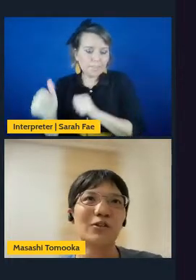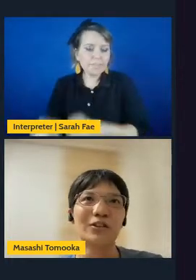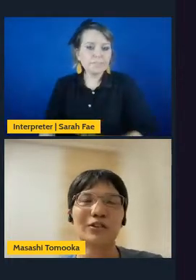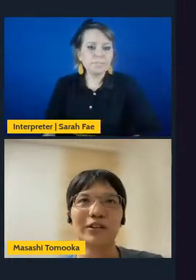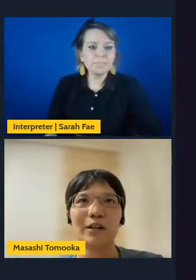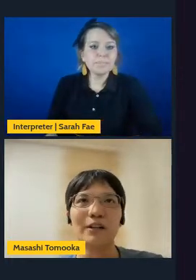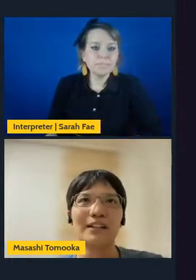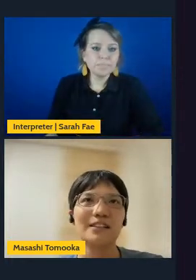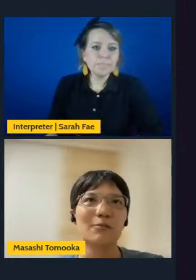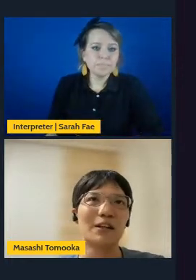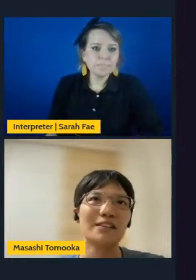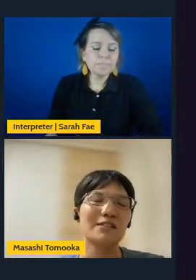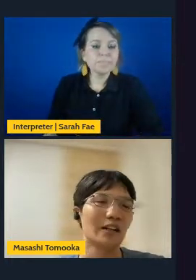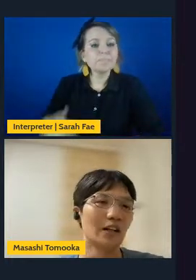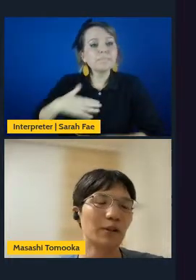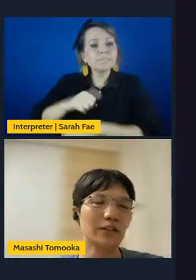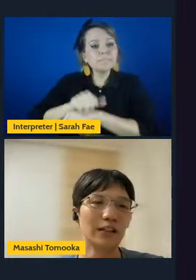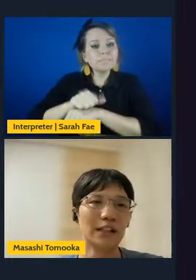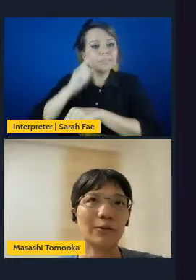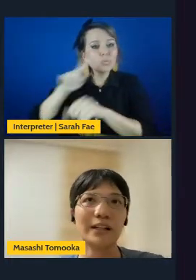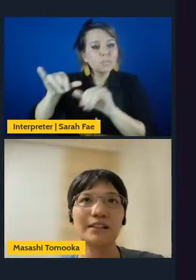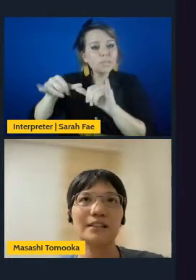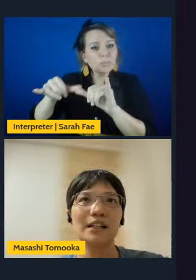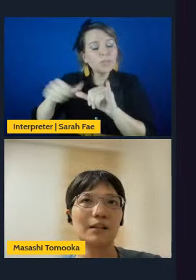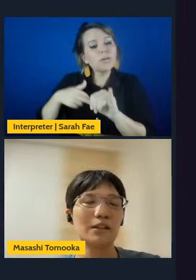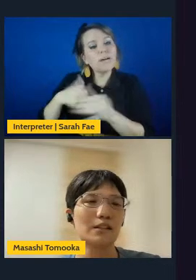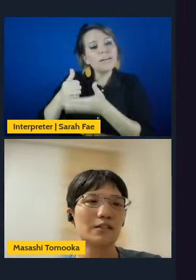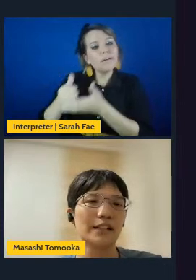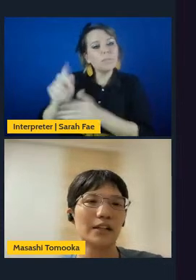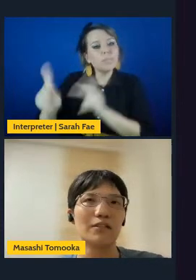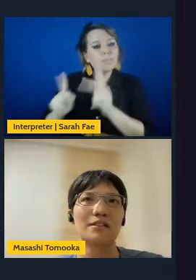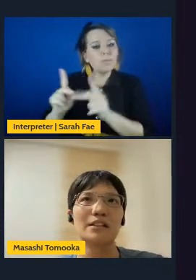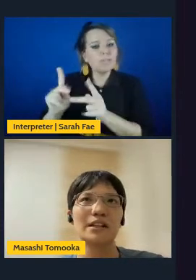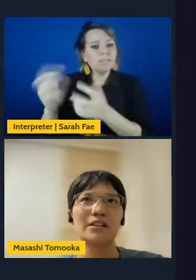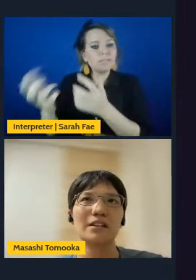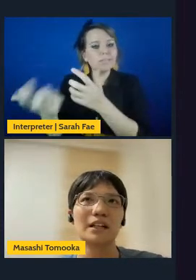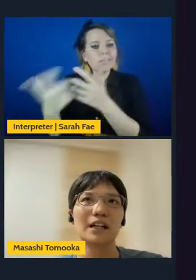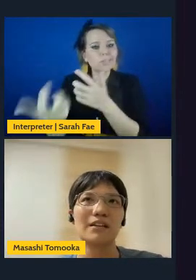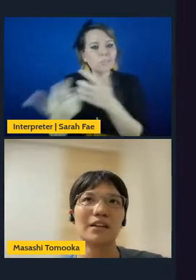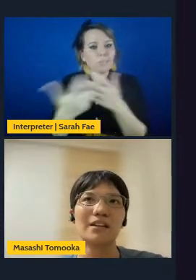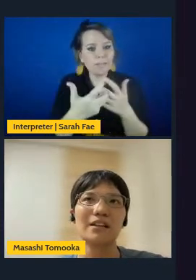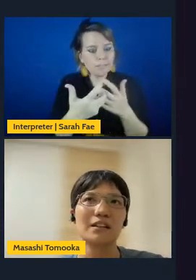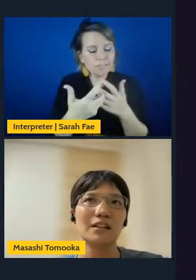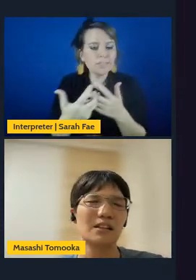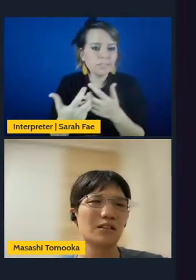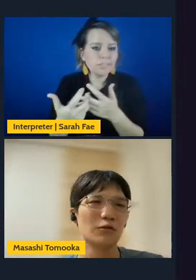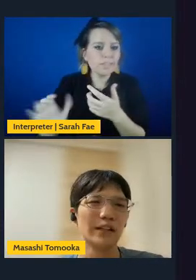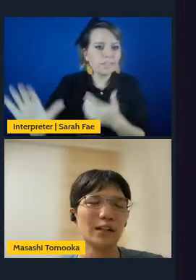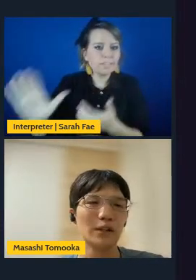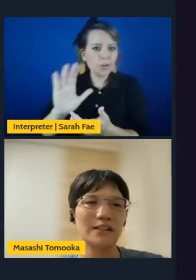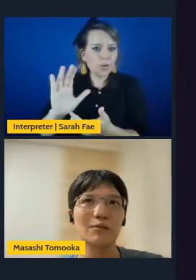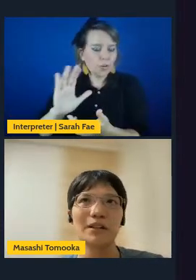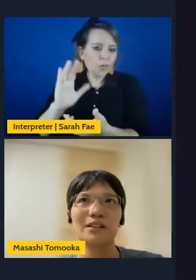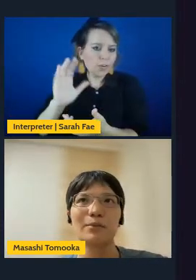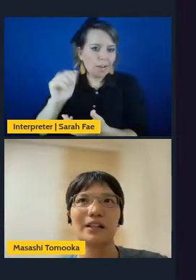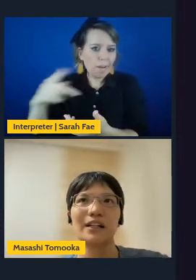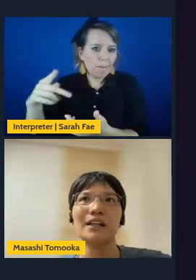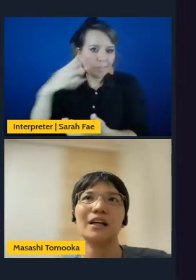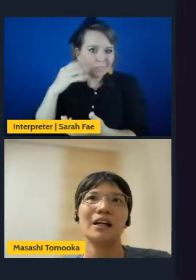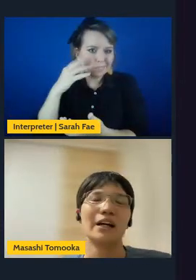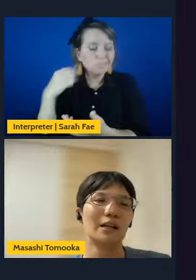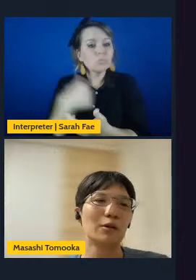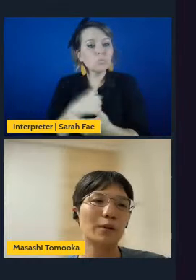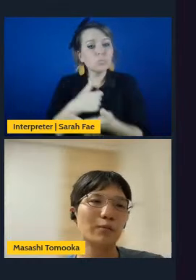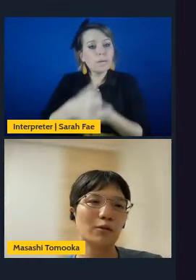a role to help customers to adopt AWS, even though they are not skilled at it. So we help customers